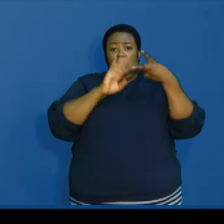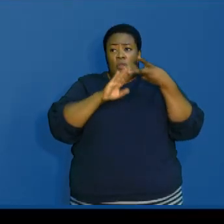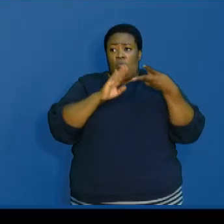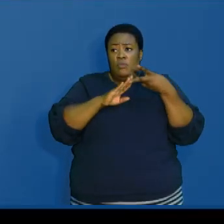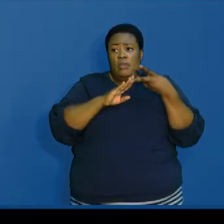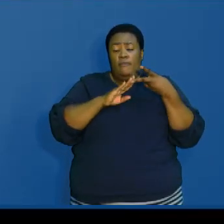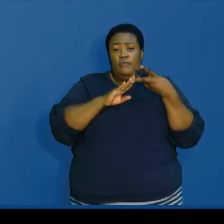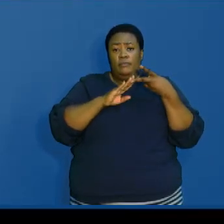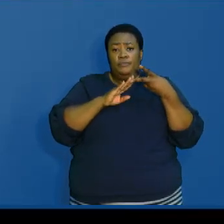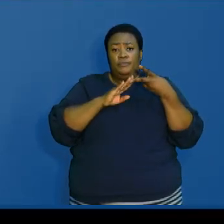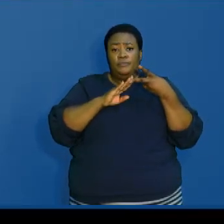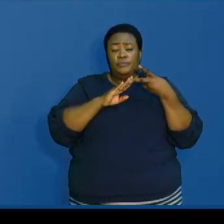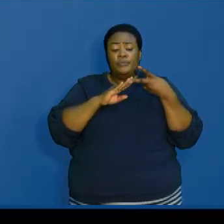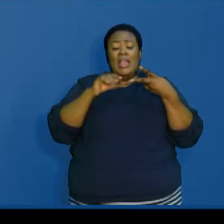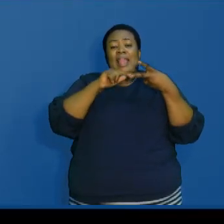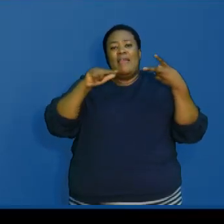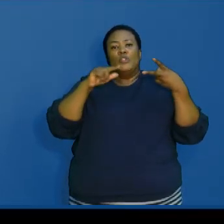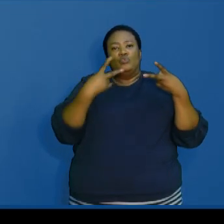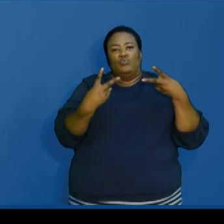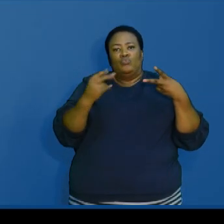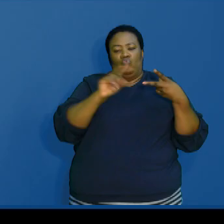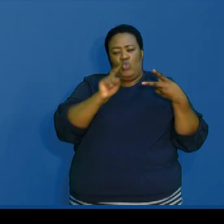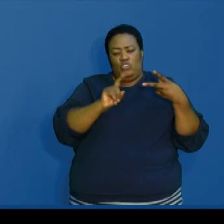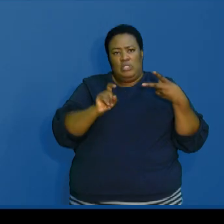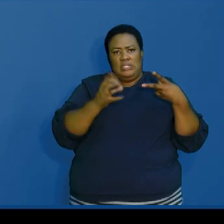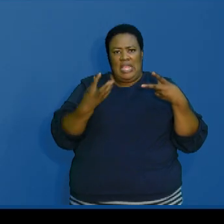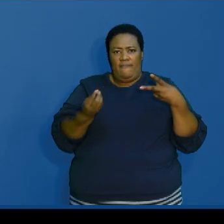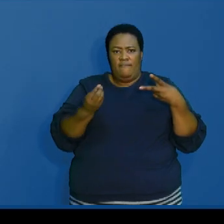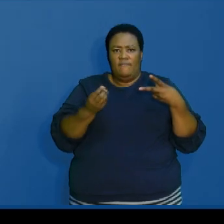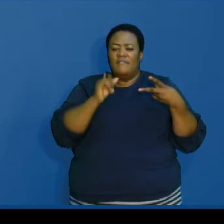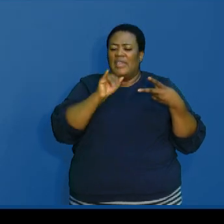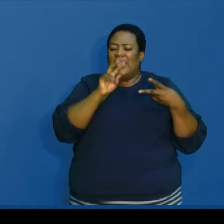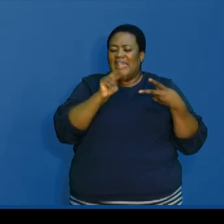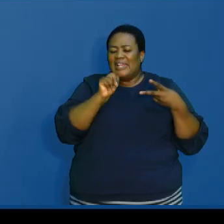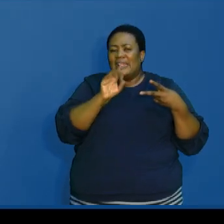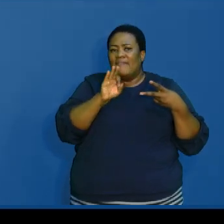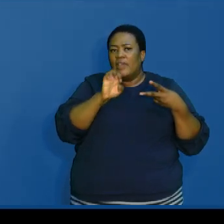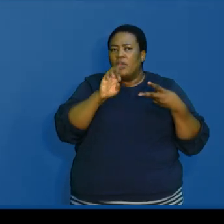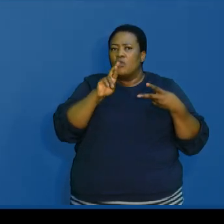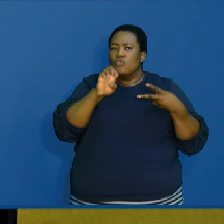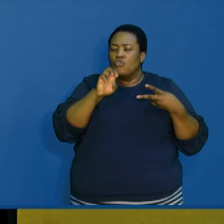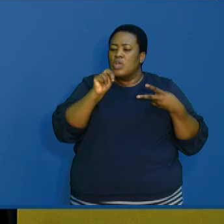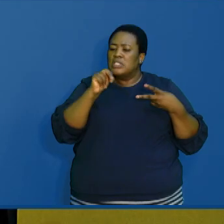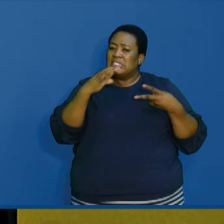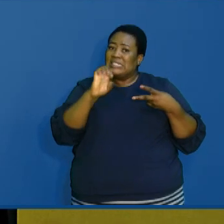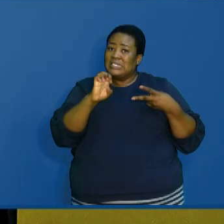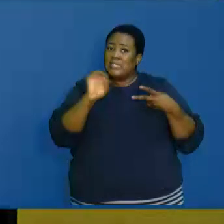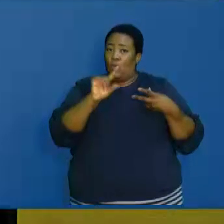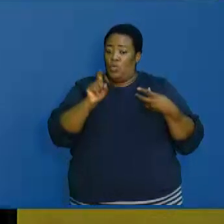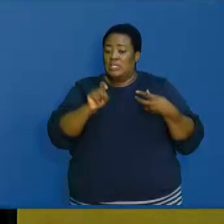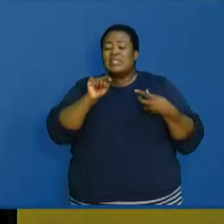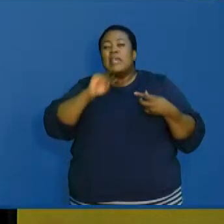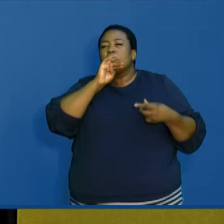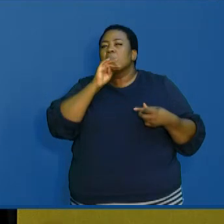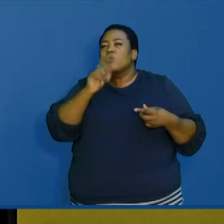call level 2 questions, inference questions. What does to infer mean? To infer,